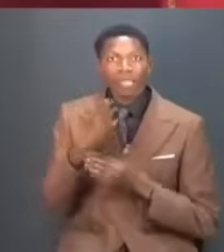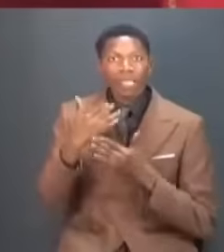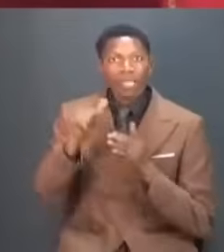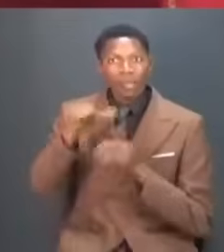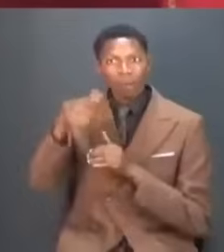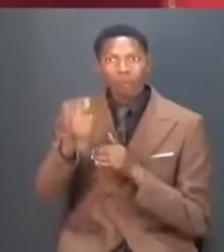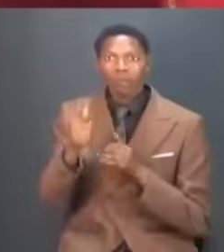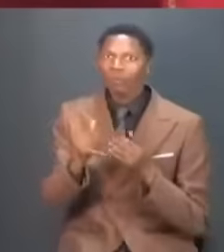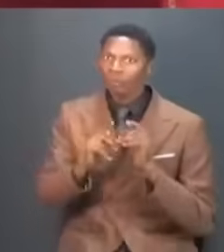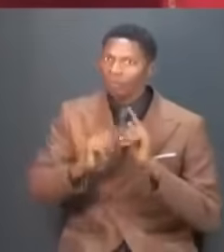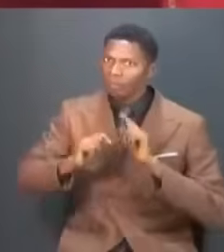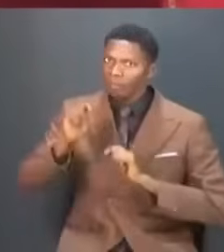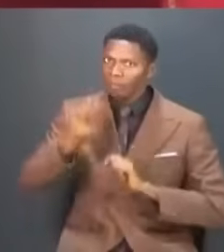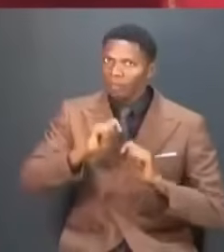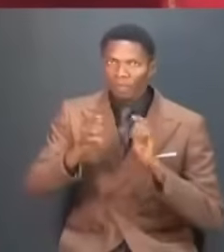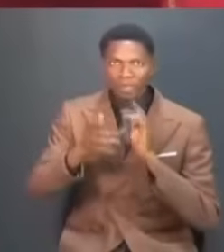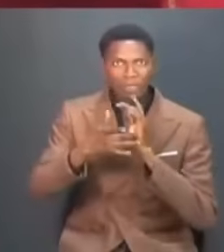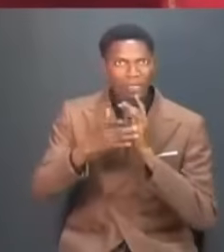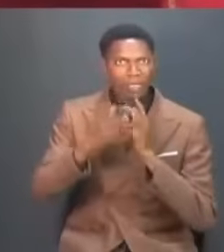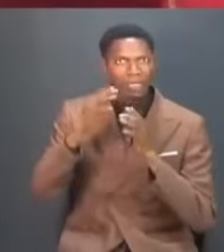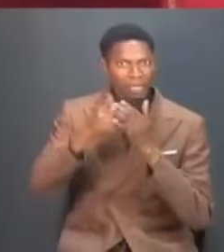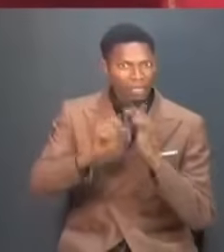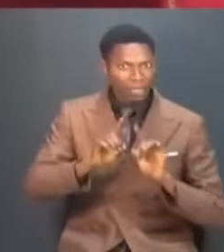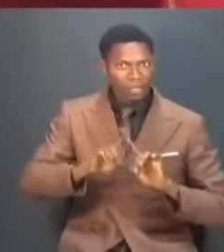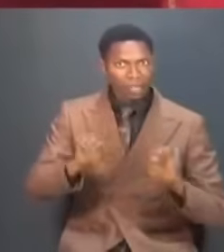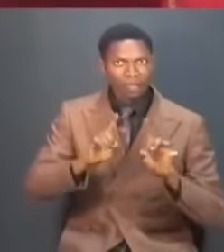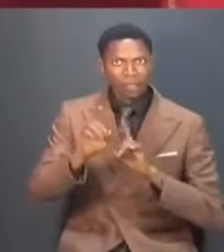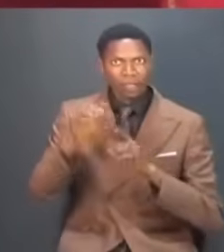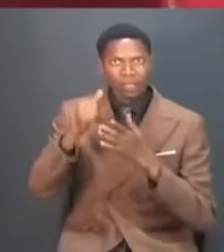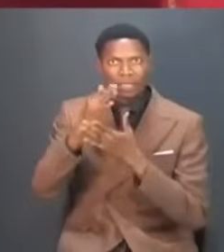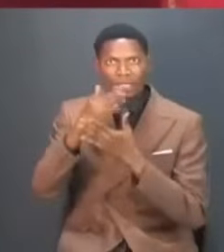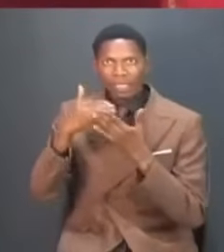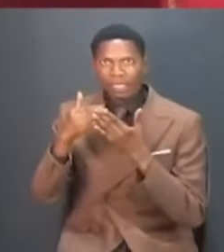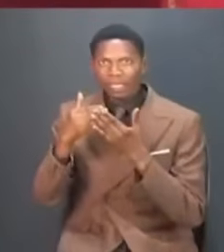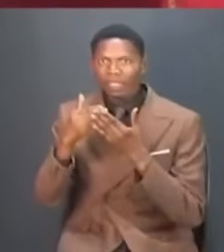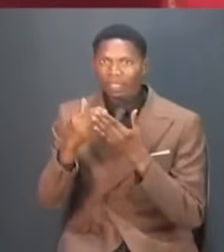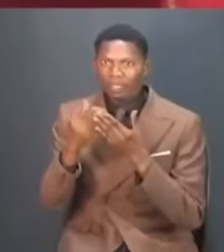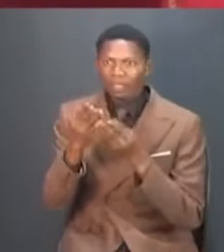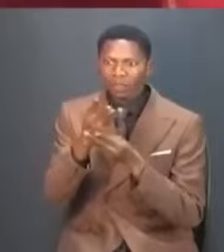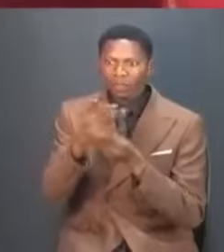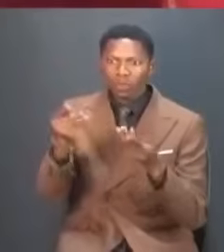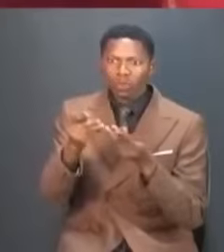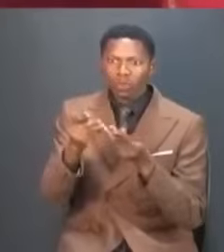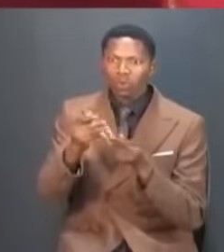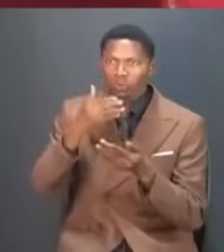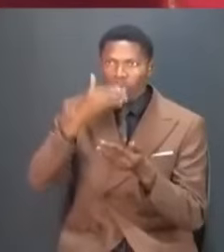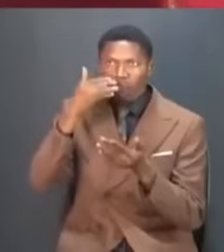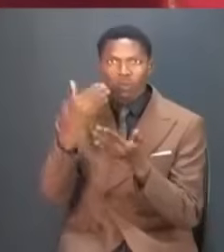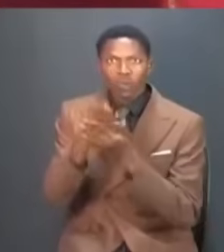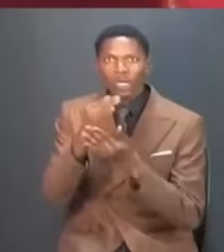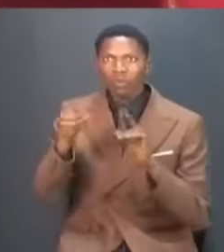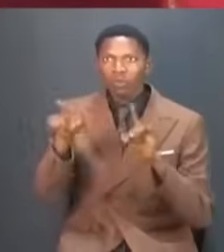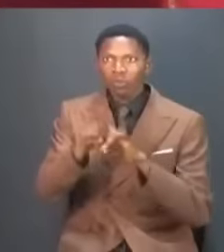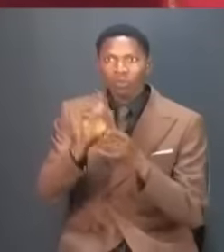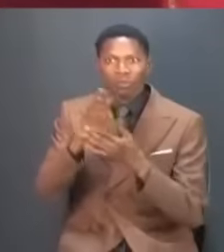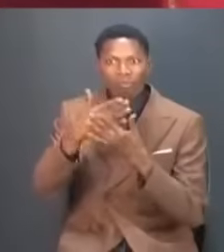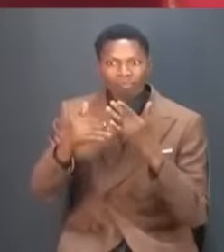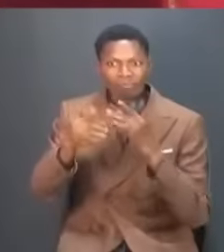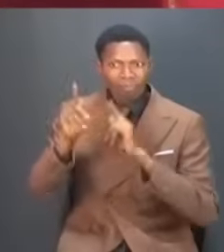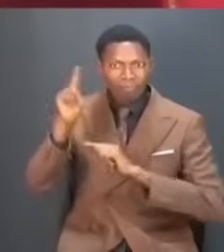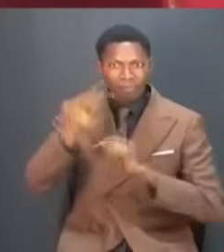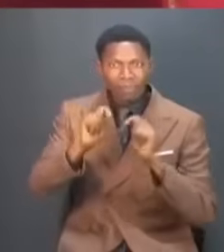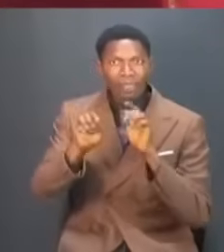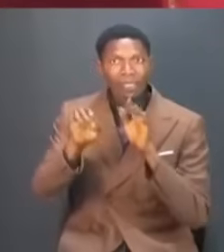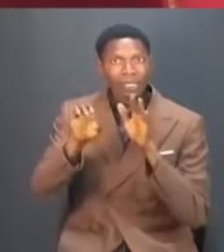technologies are improved seed varieties, drought-tolerant, soil fertility enhancement techniques, such as